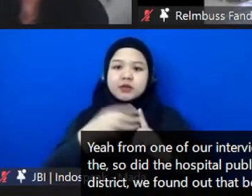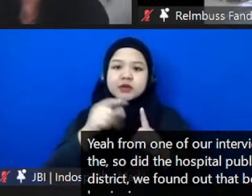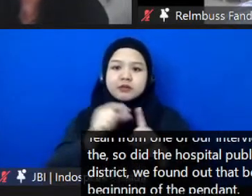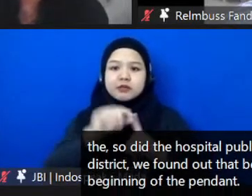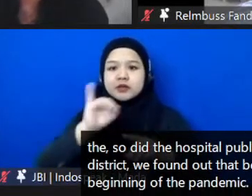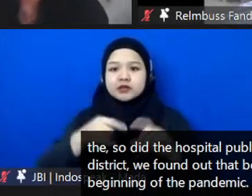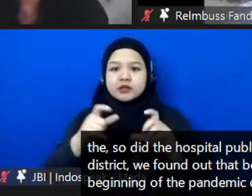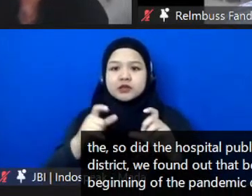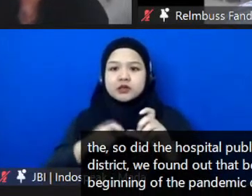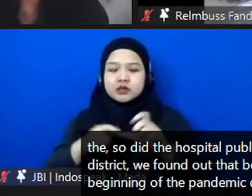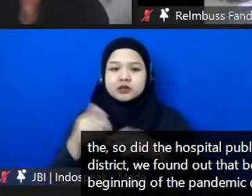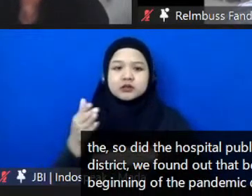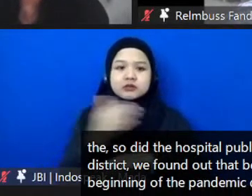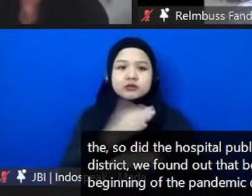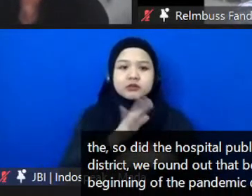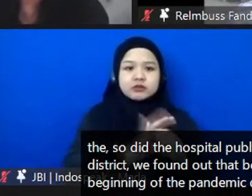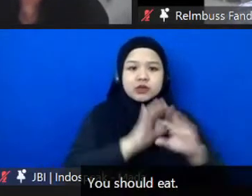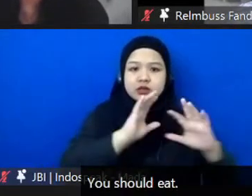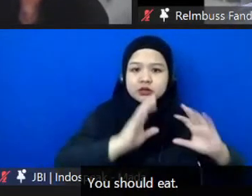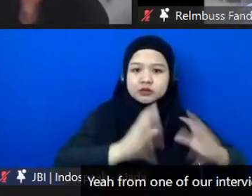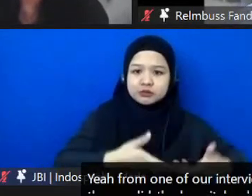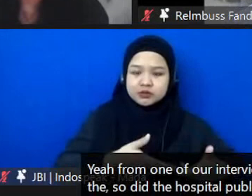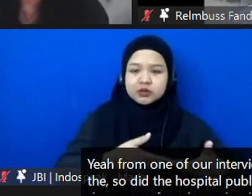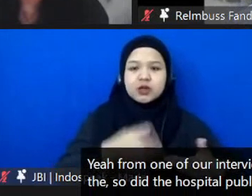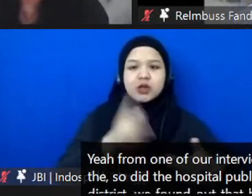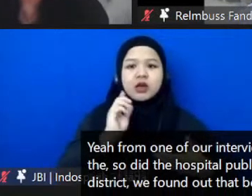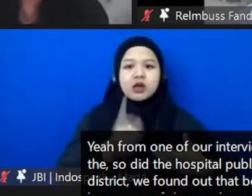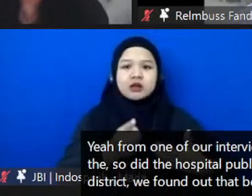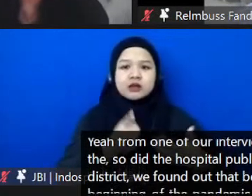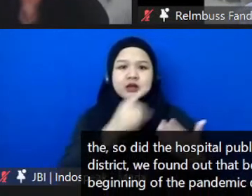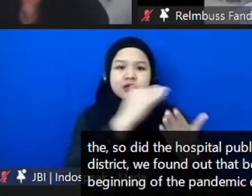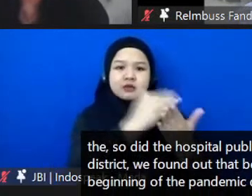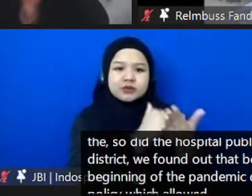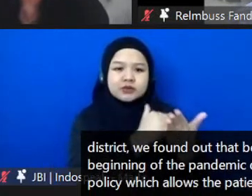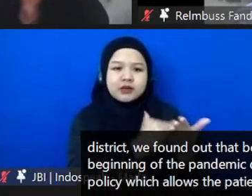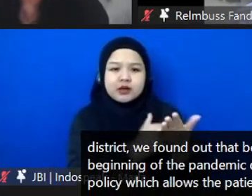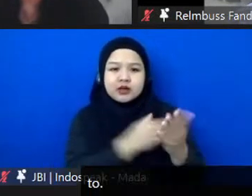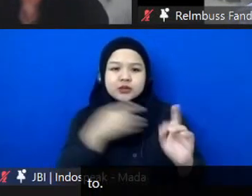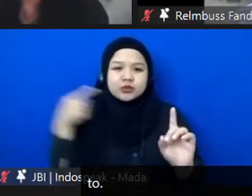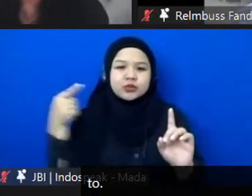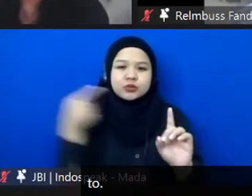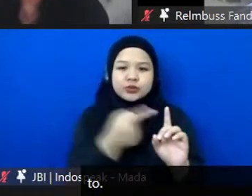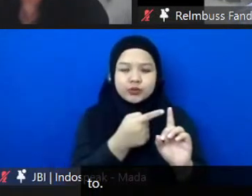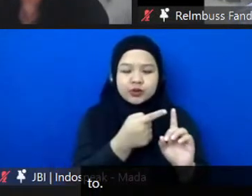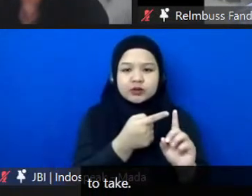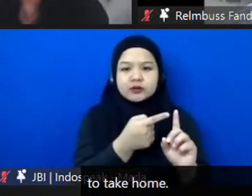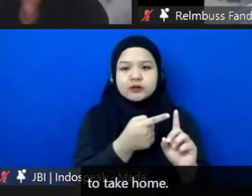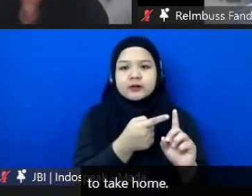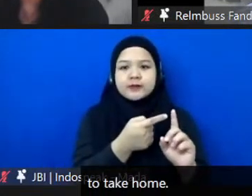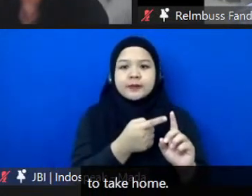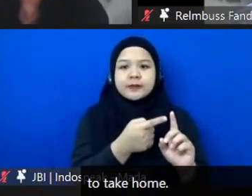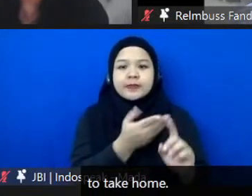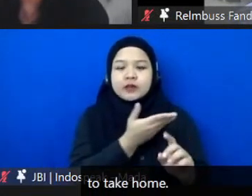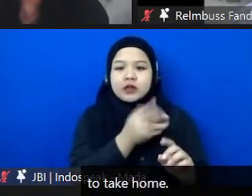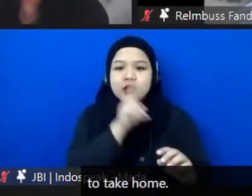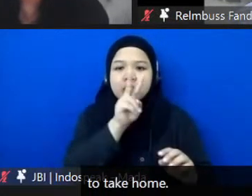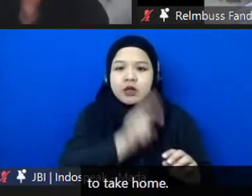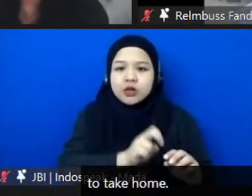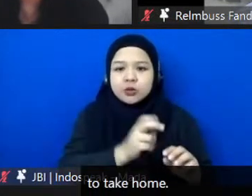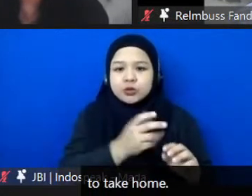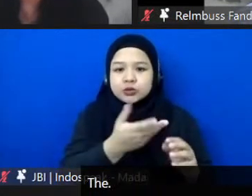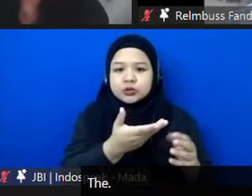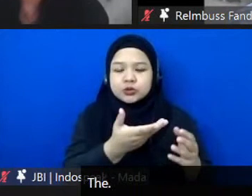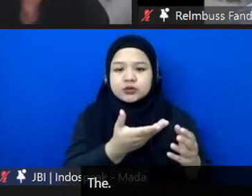pandemic, they issued a iteration policy which allowed the patient to take home